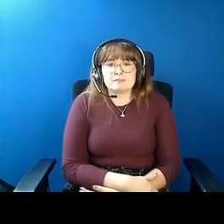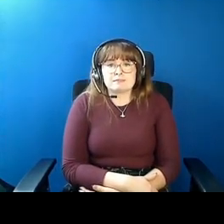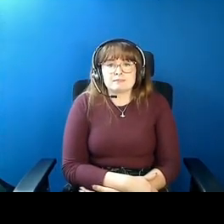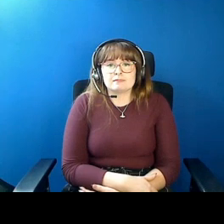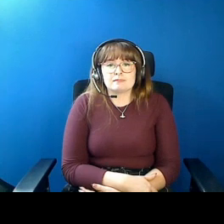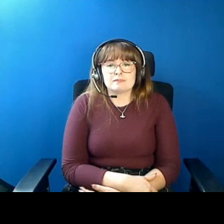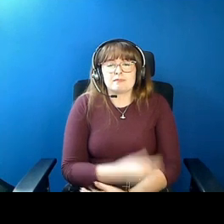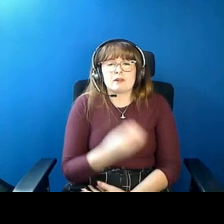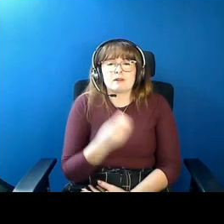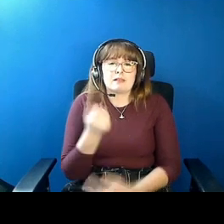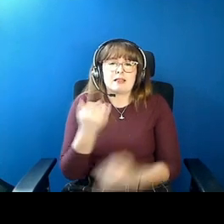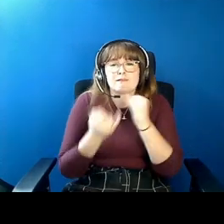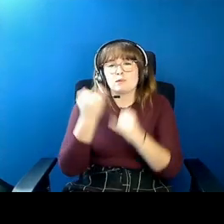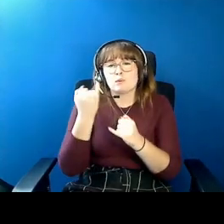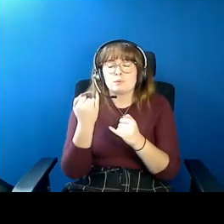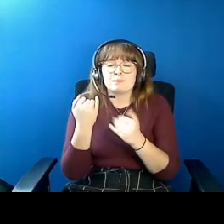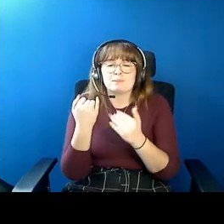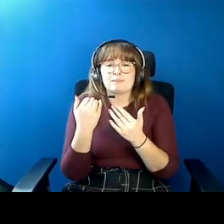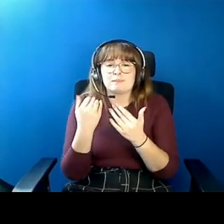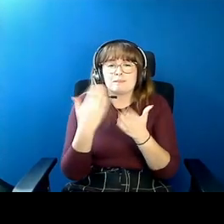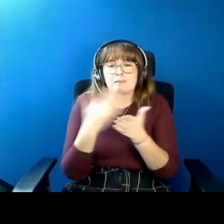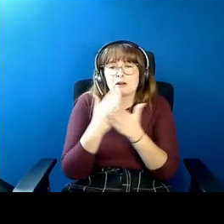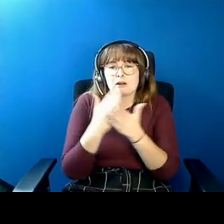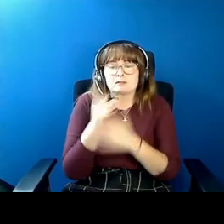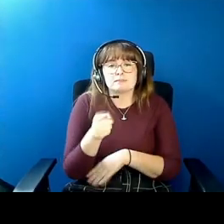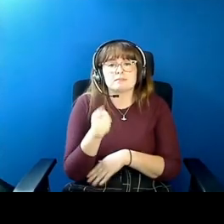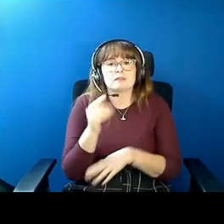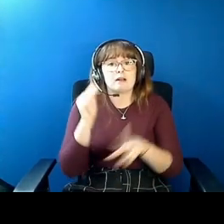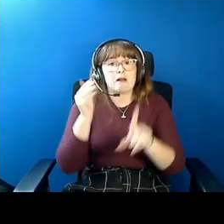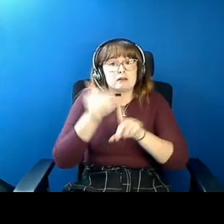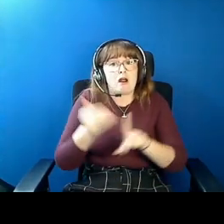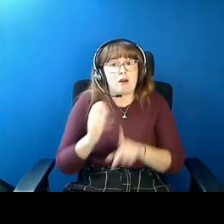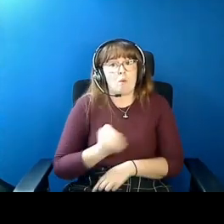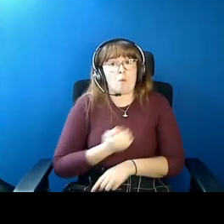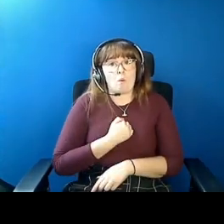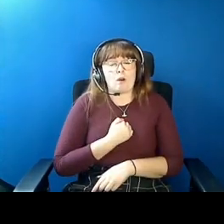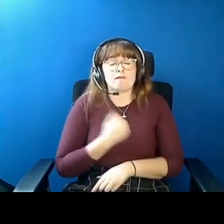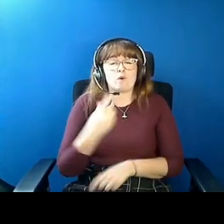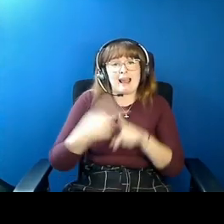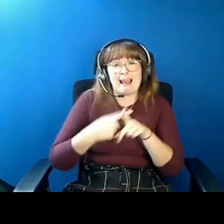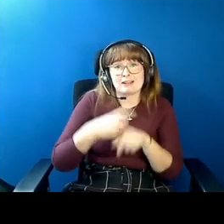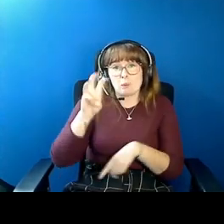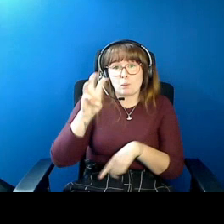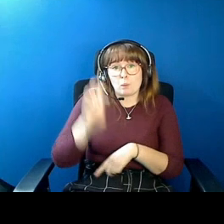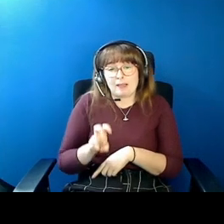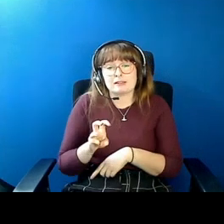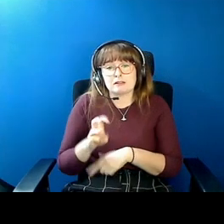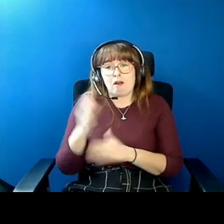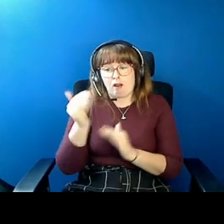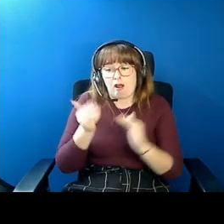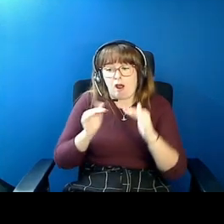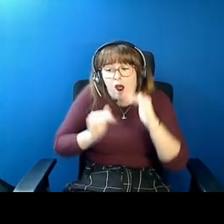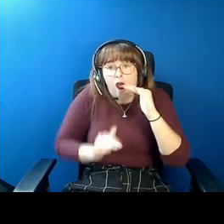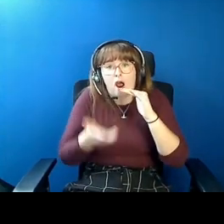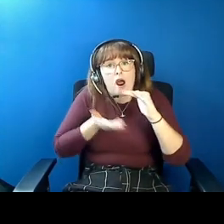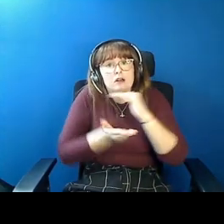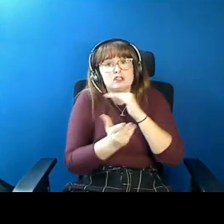So target owner-occupied homes. About 75% of homes in England and Wales that are below a SAT band C